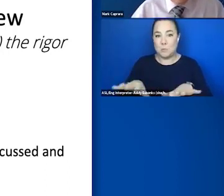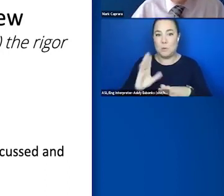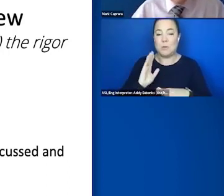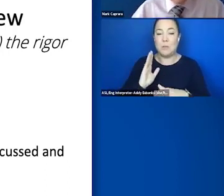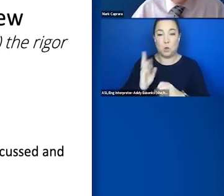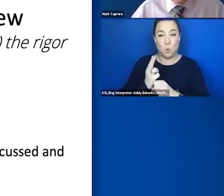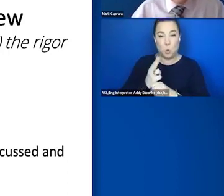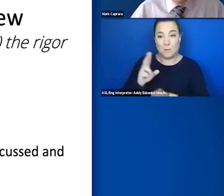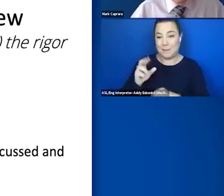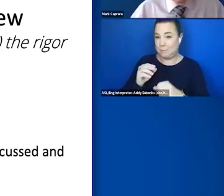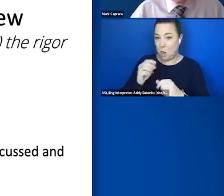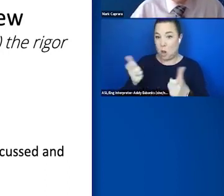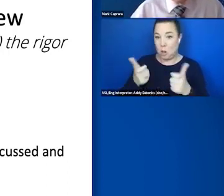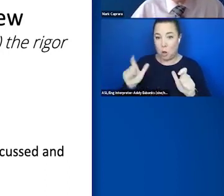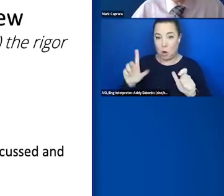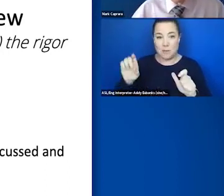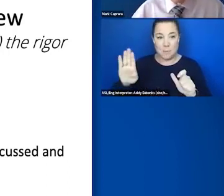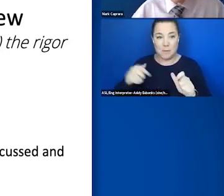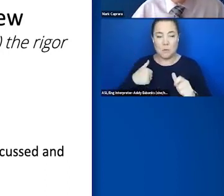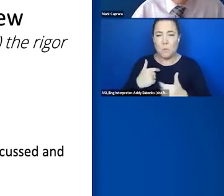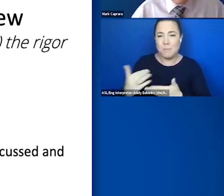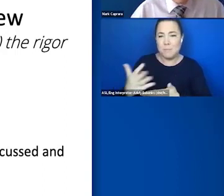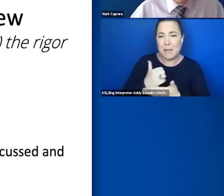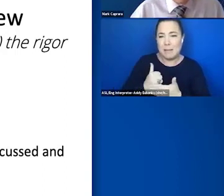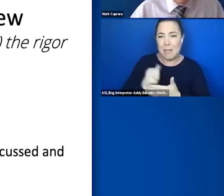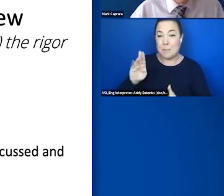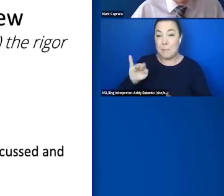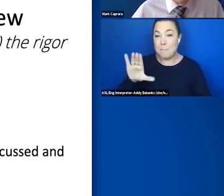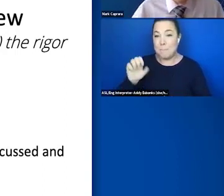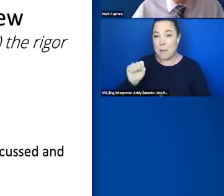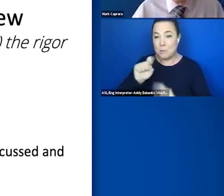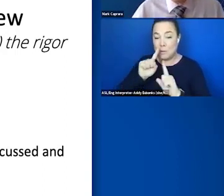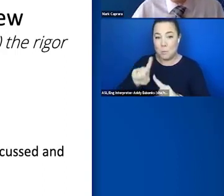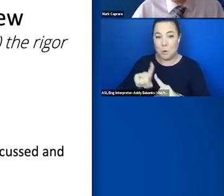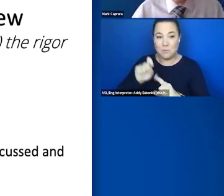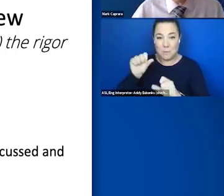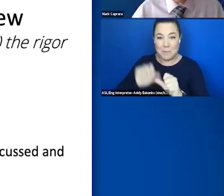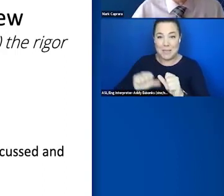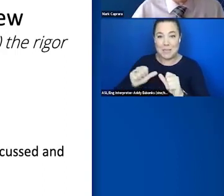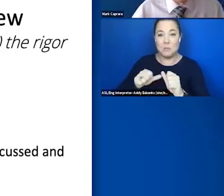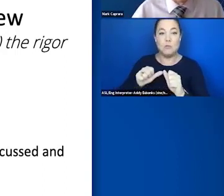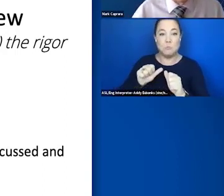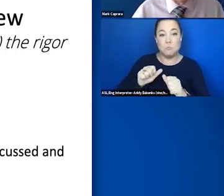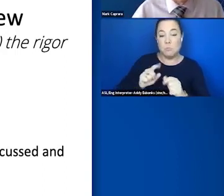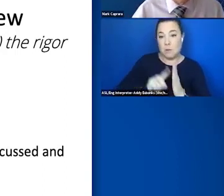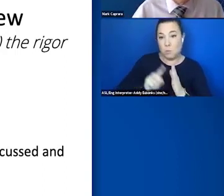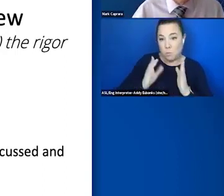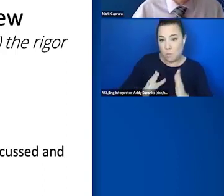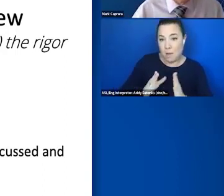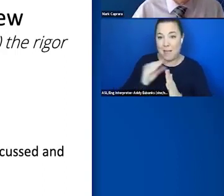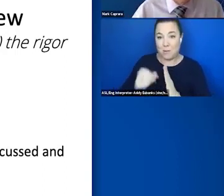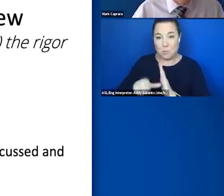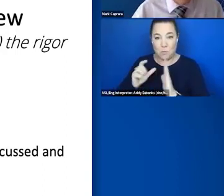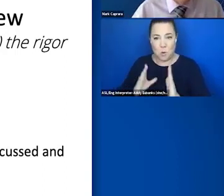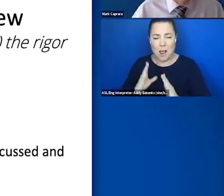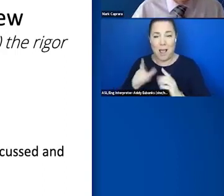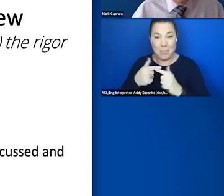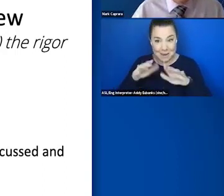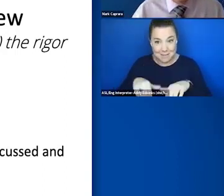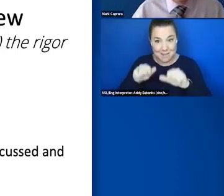them. This also gives us an opportunity to compare this data through different review rounds and years.